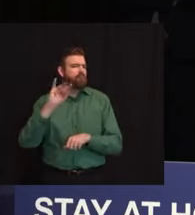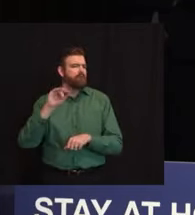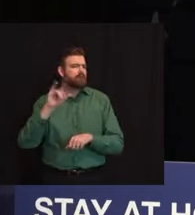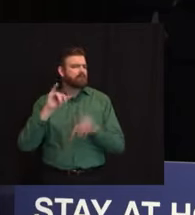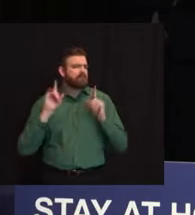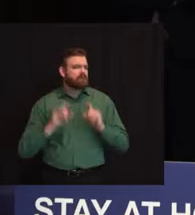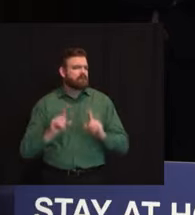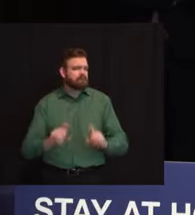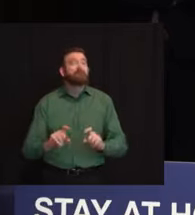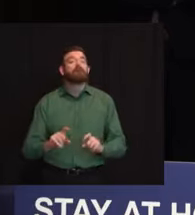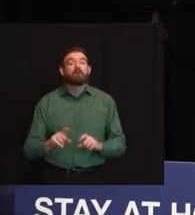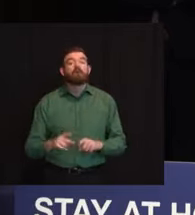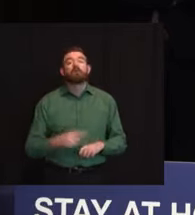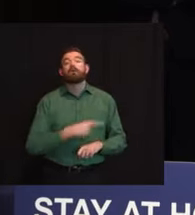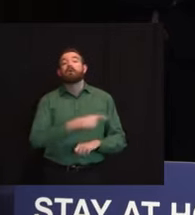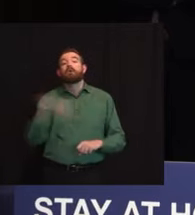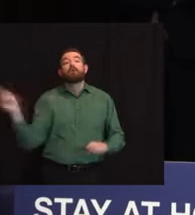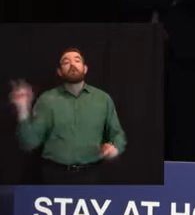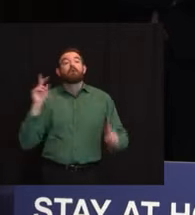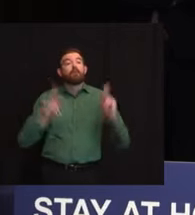happened in the past.